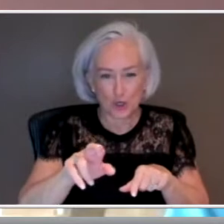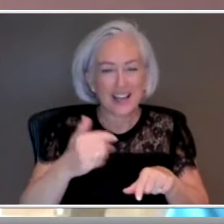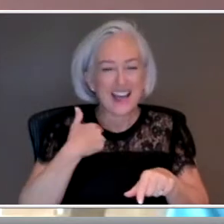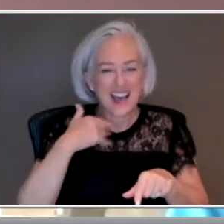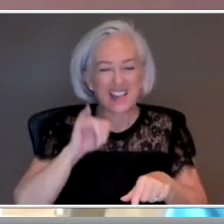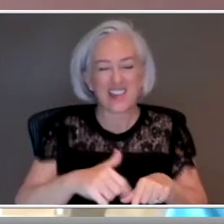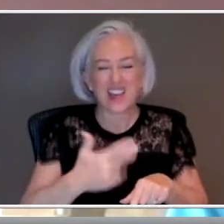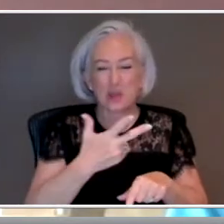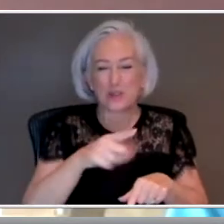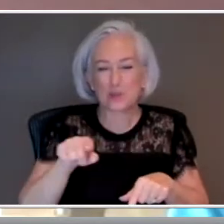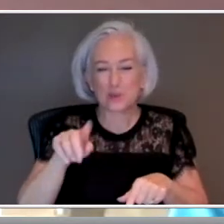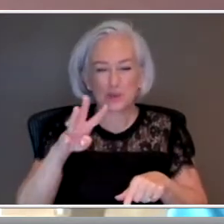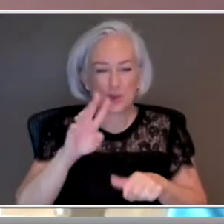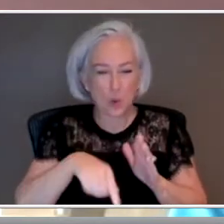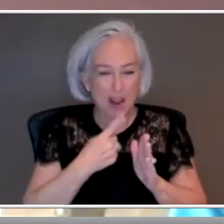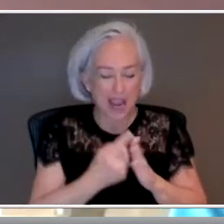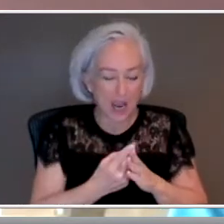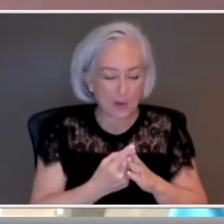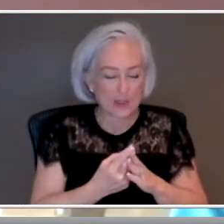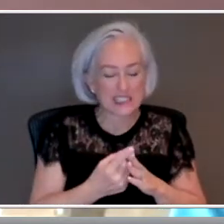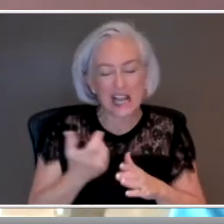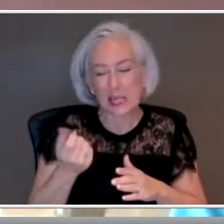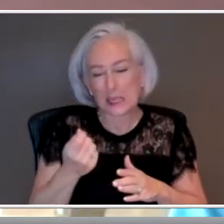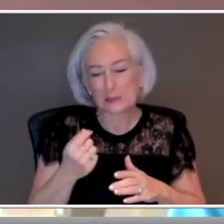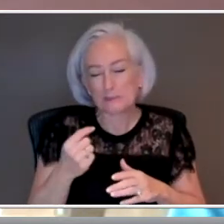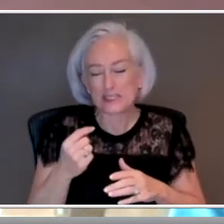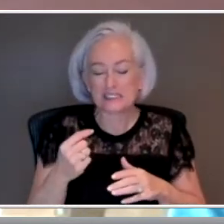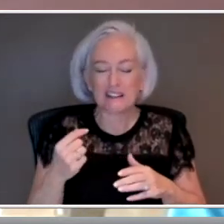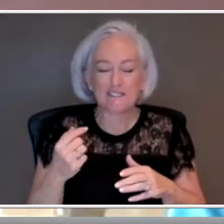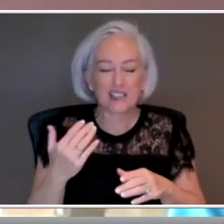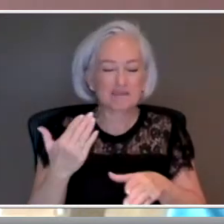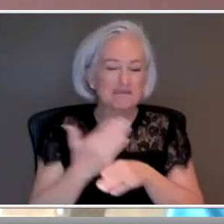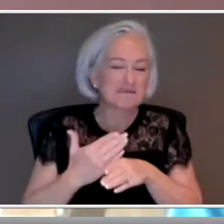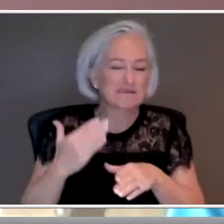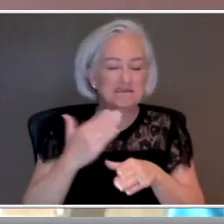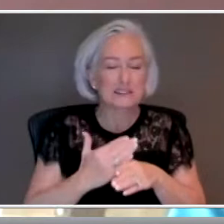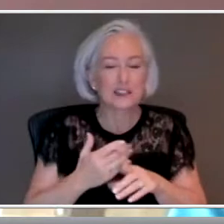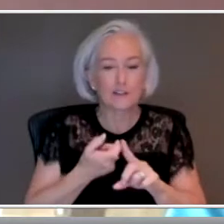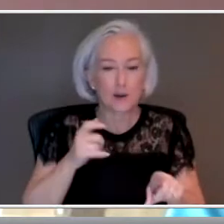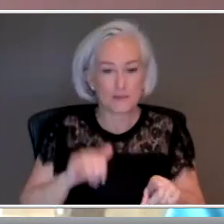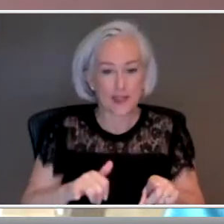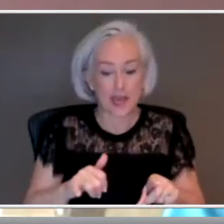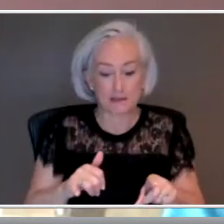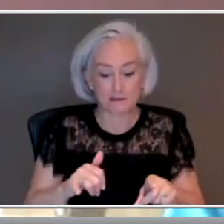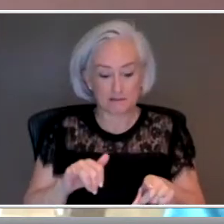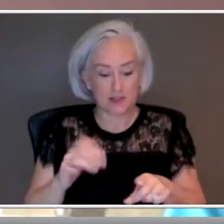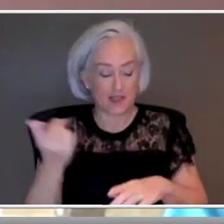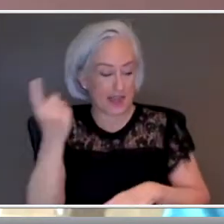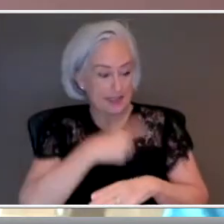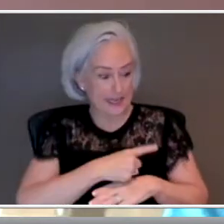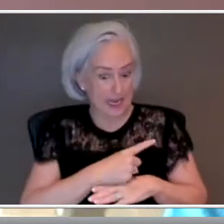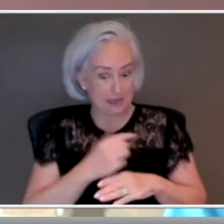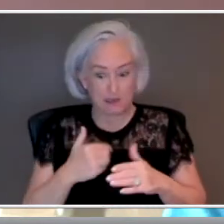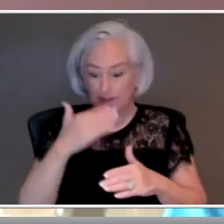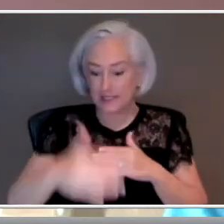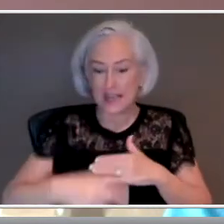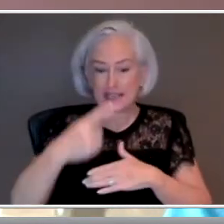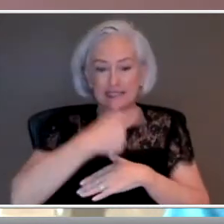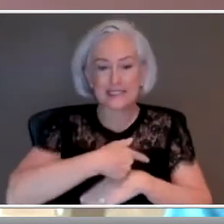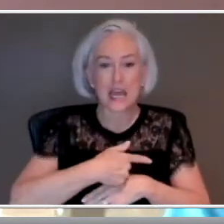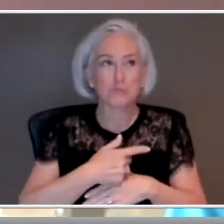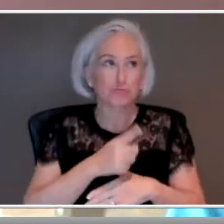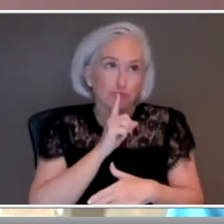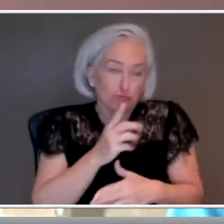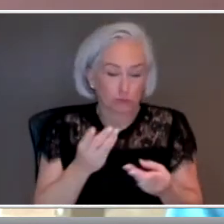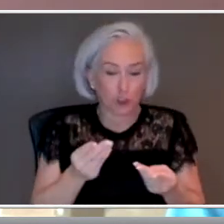just a little irritated with that. So I had some discomfort with urination for the rest of the day, and by the next day it was pretty much gone. And then also I had just kind